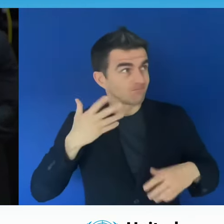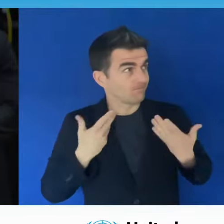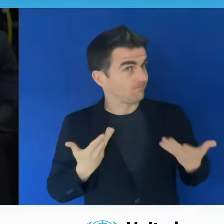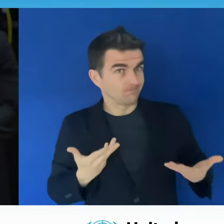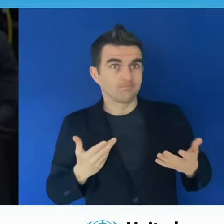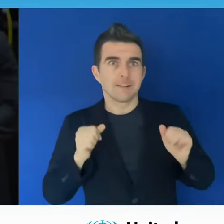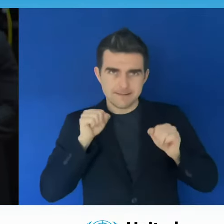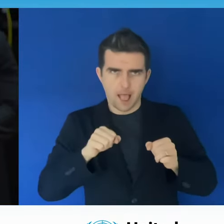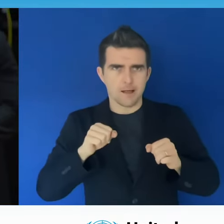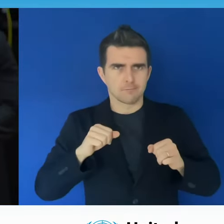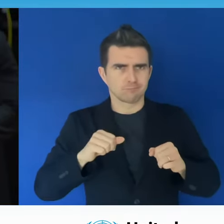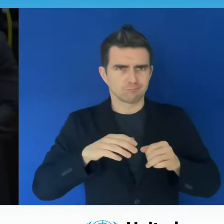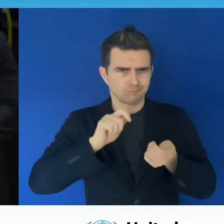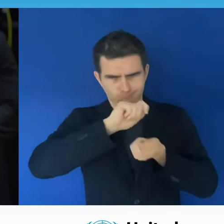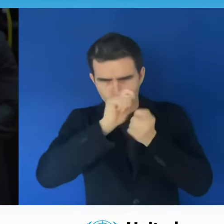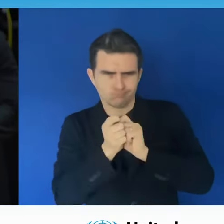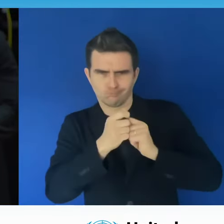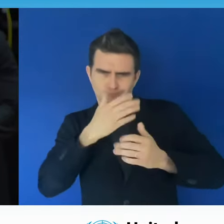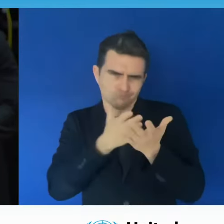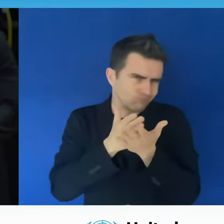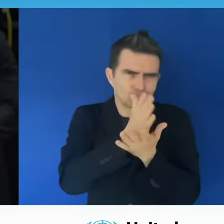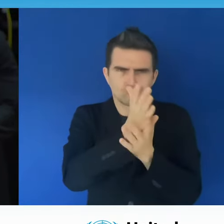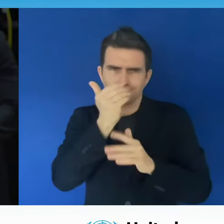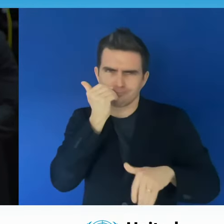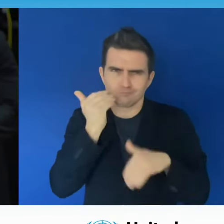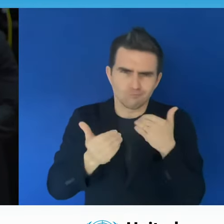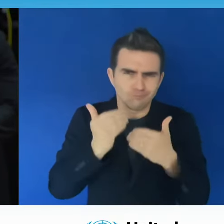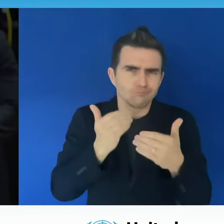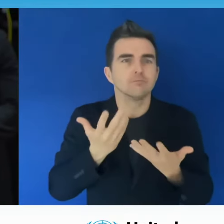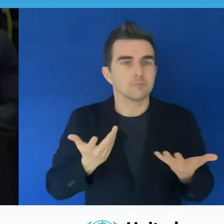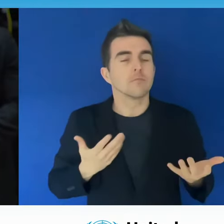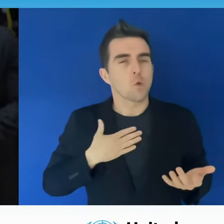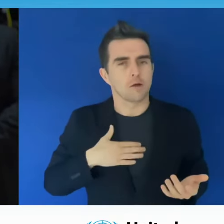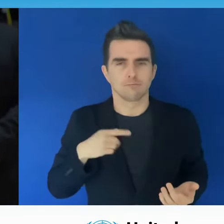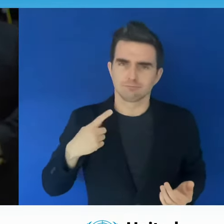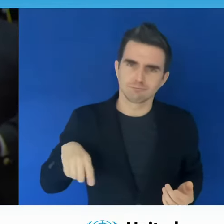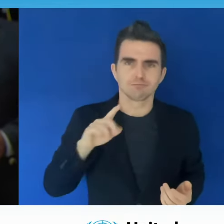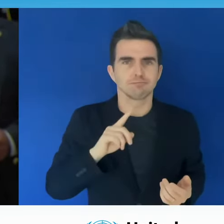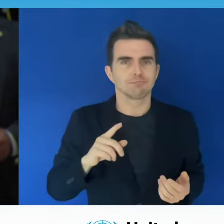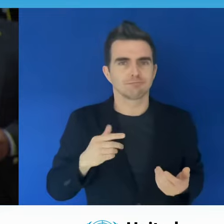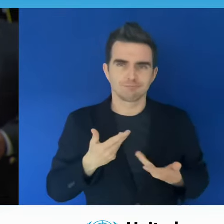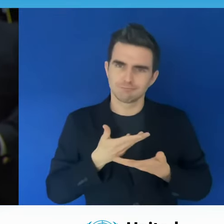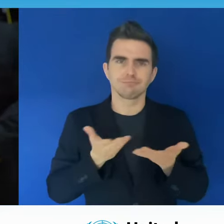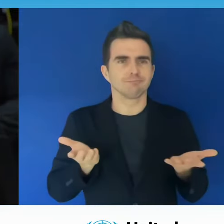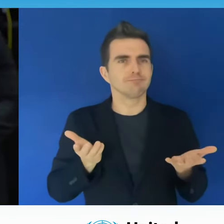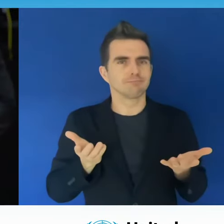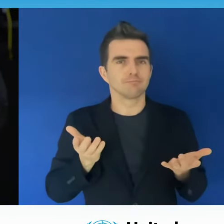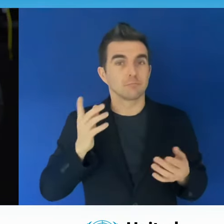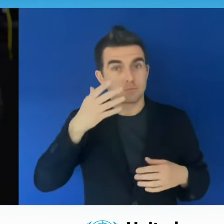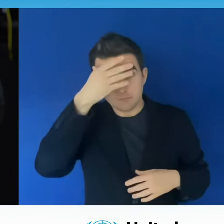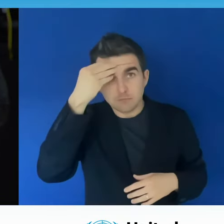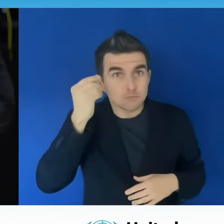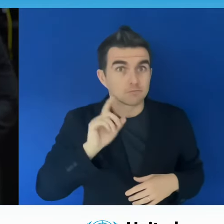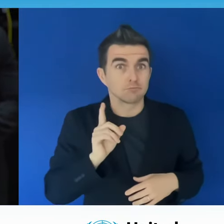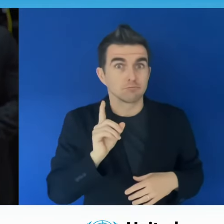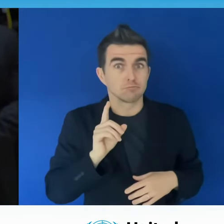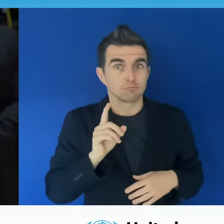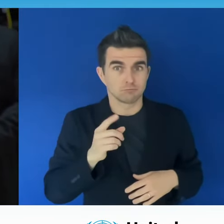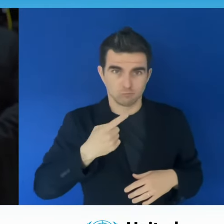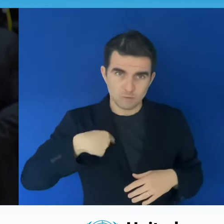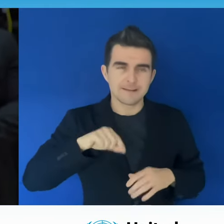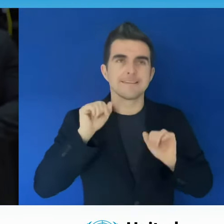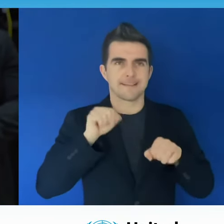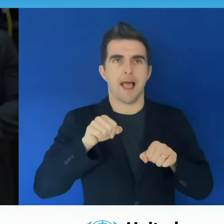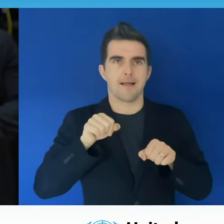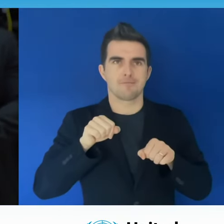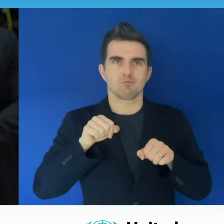story, for the world and future generations, through our innovations,